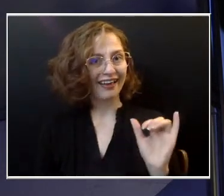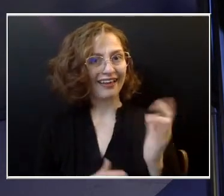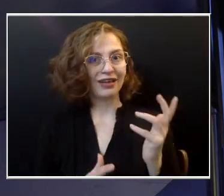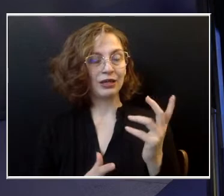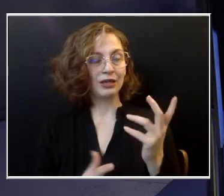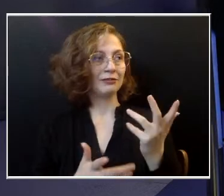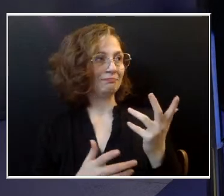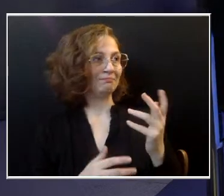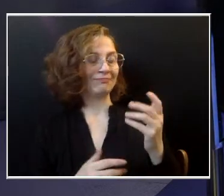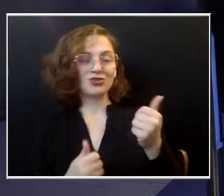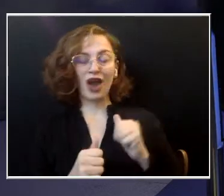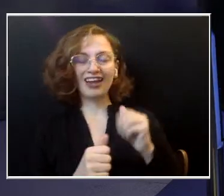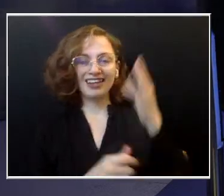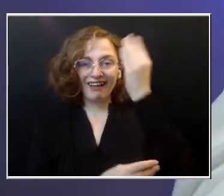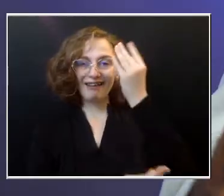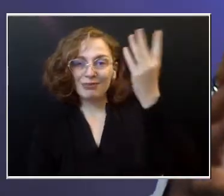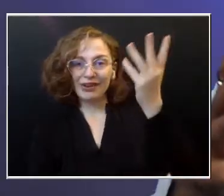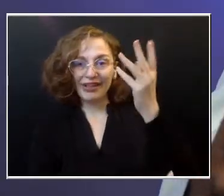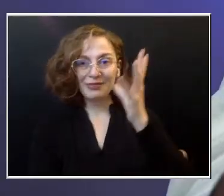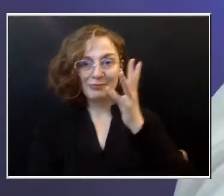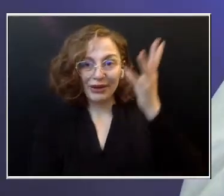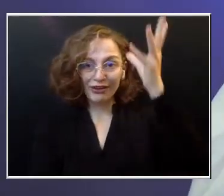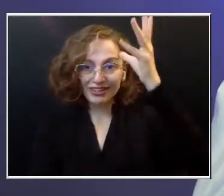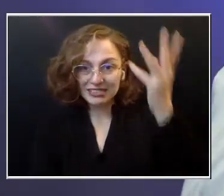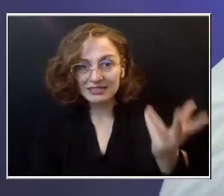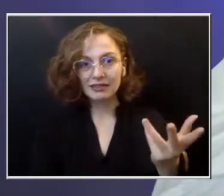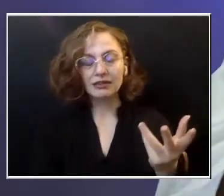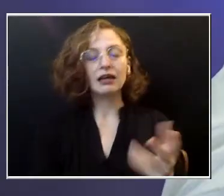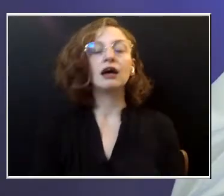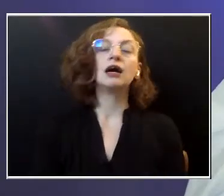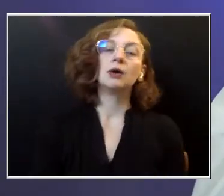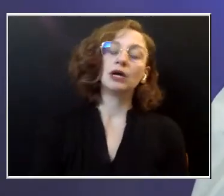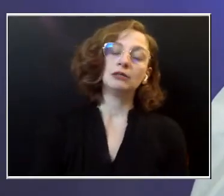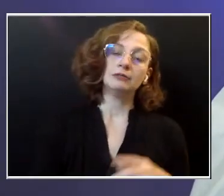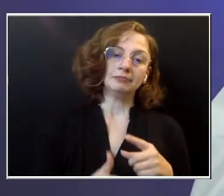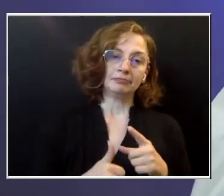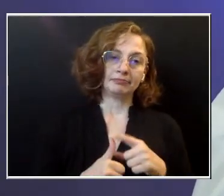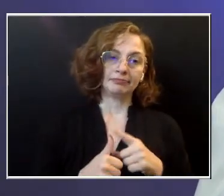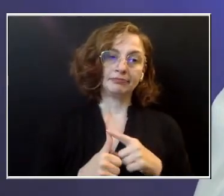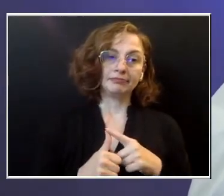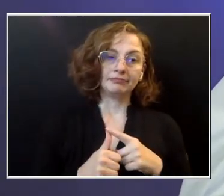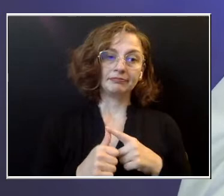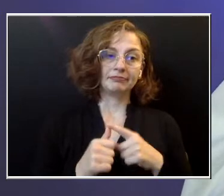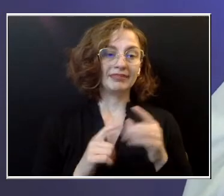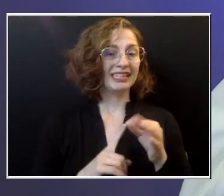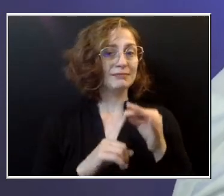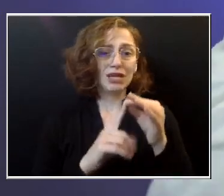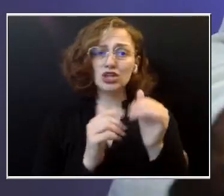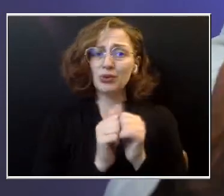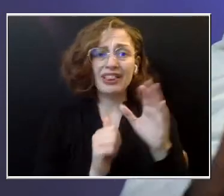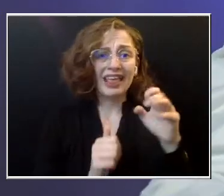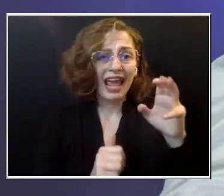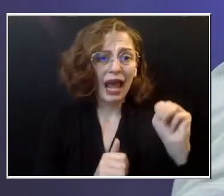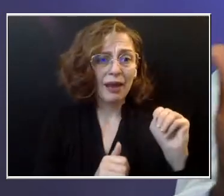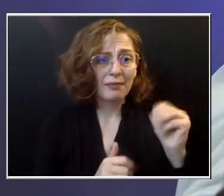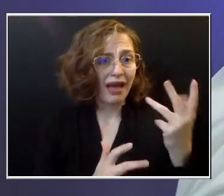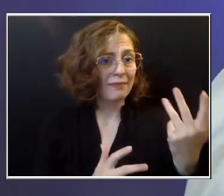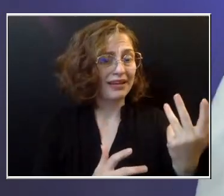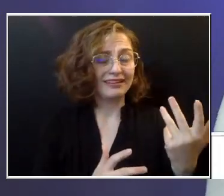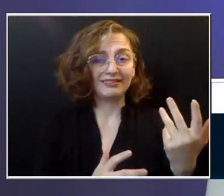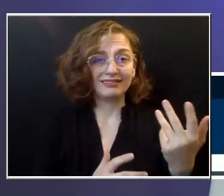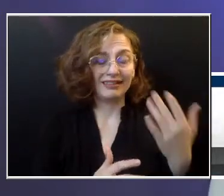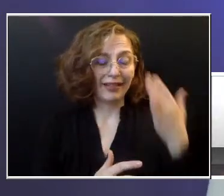next? Yeah, I mean, it's one, especially in Cam's case, he's just so small, half the size of a normal adult that